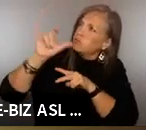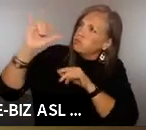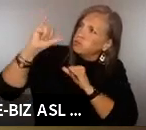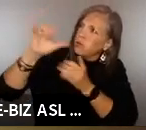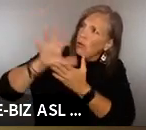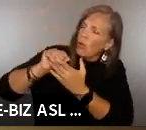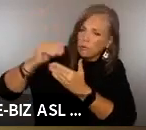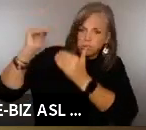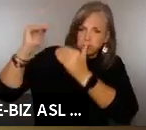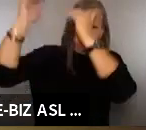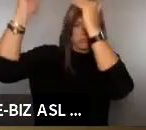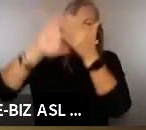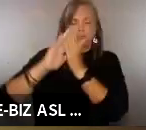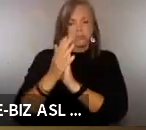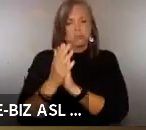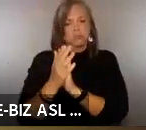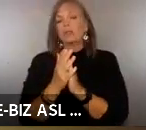relatively recent phenomenon. I mean,